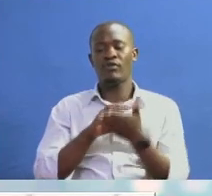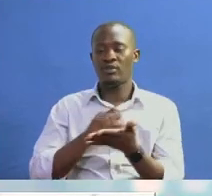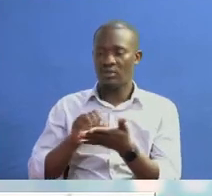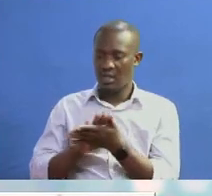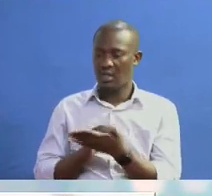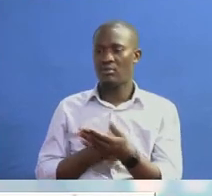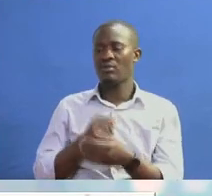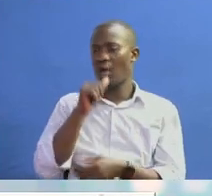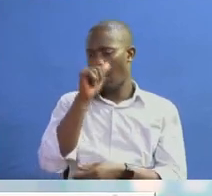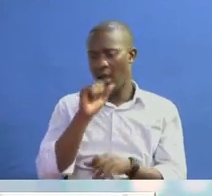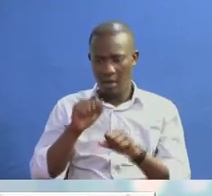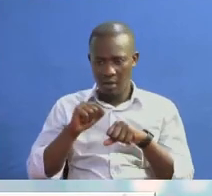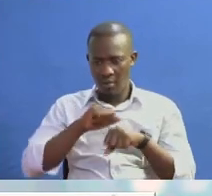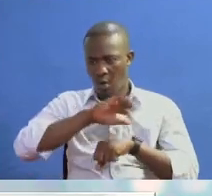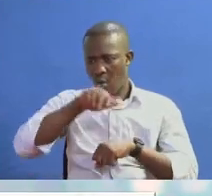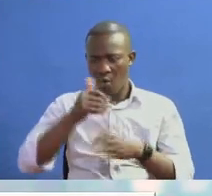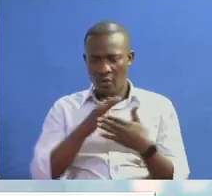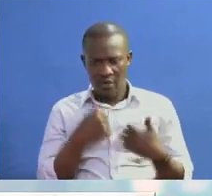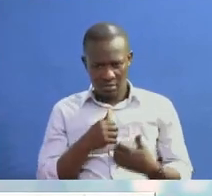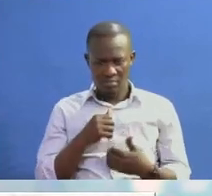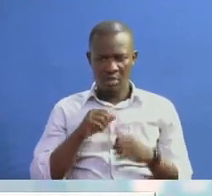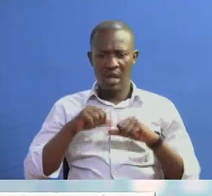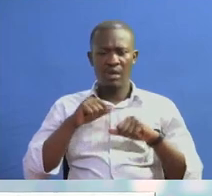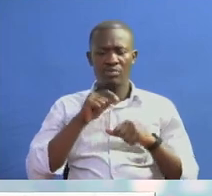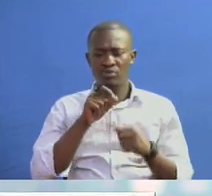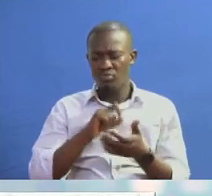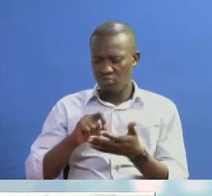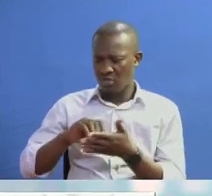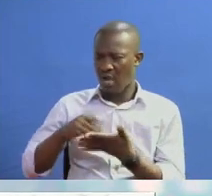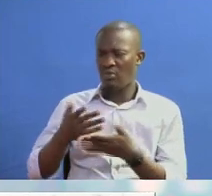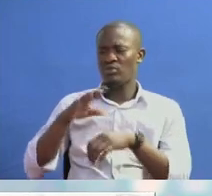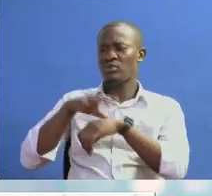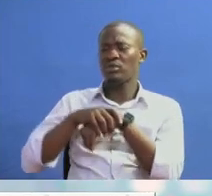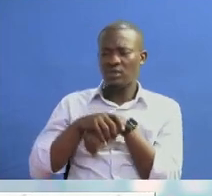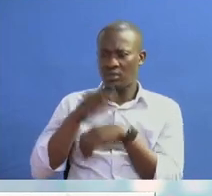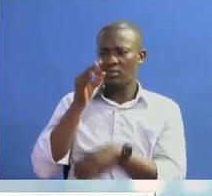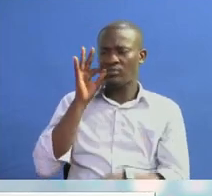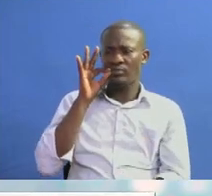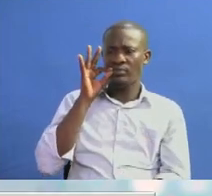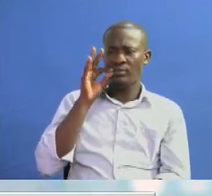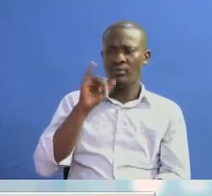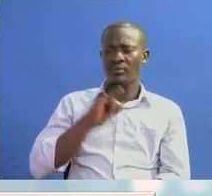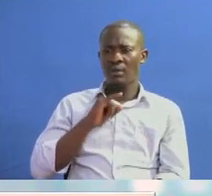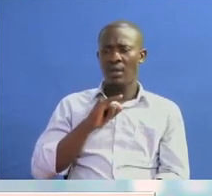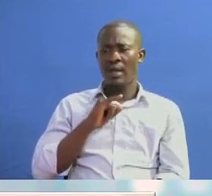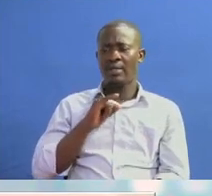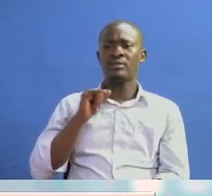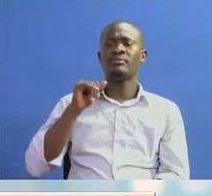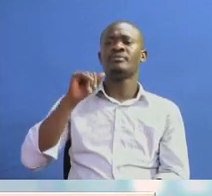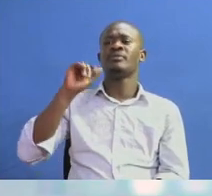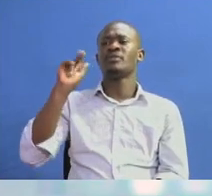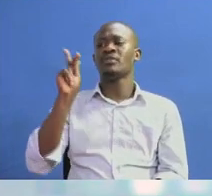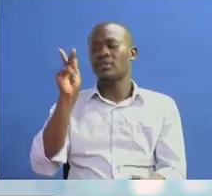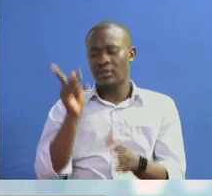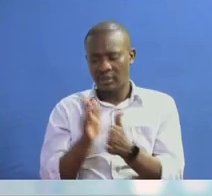been asking, all these deals you guys are signing, when are we getting the fruits? So as Kenyans and as